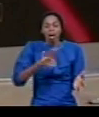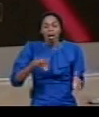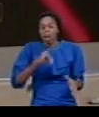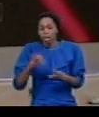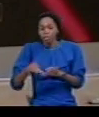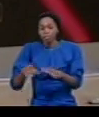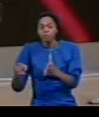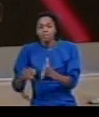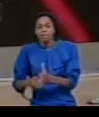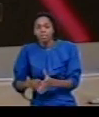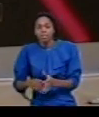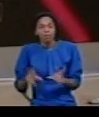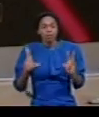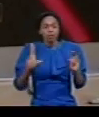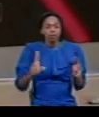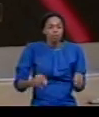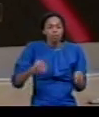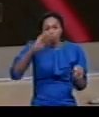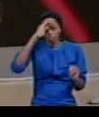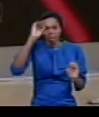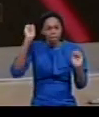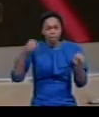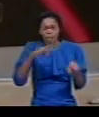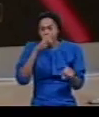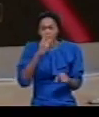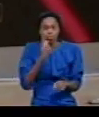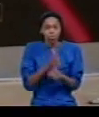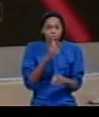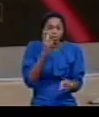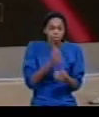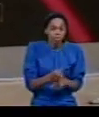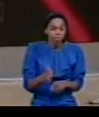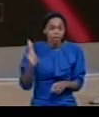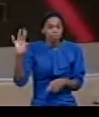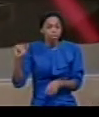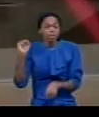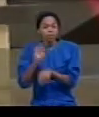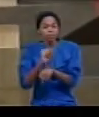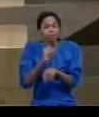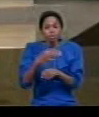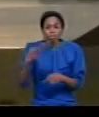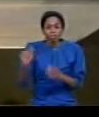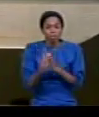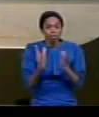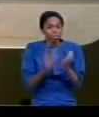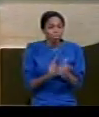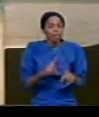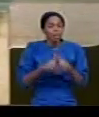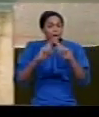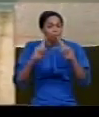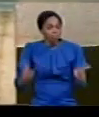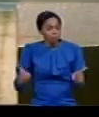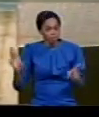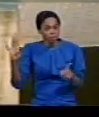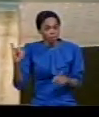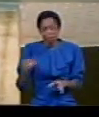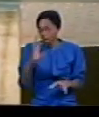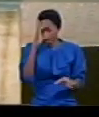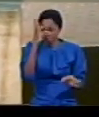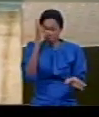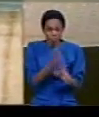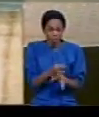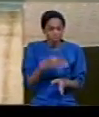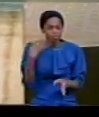do that. No man can be justified by the works of the law, but by faith